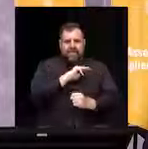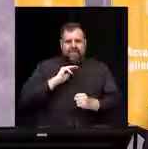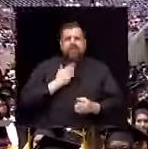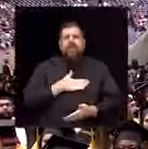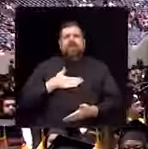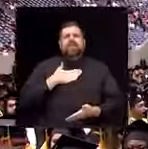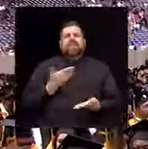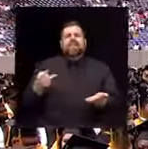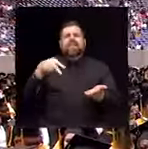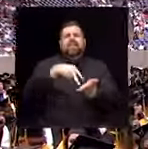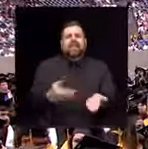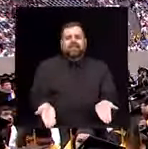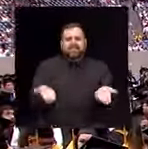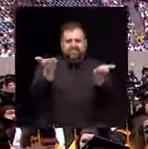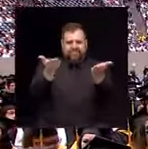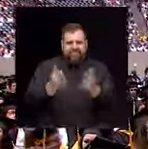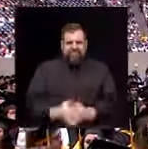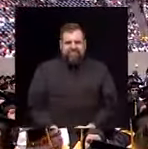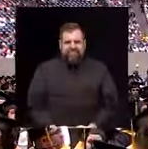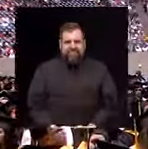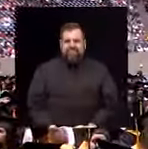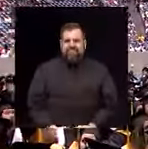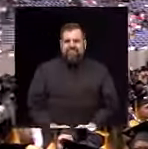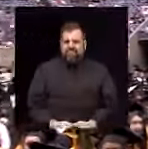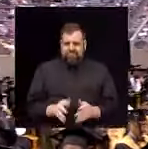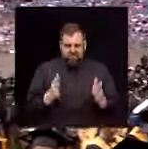stand? All Honor students.